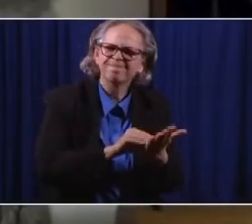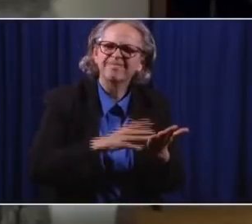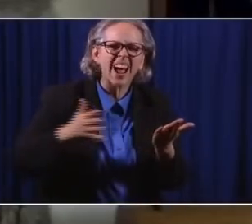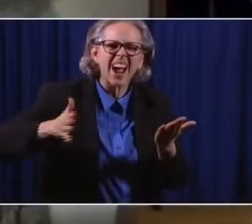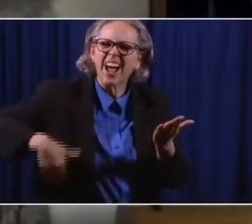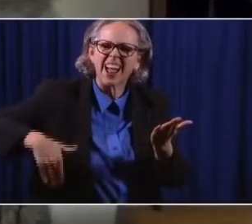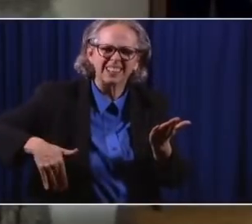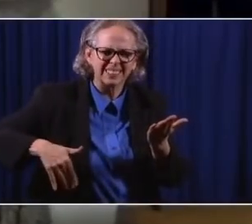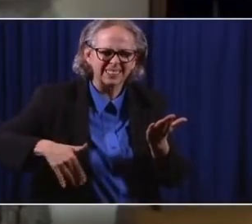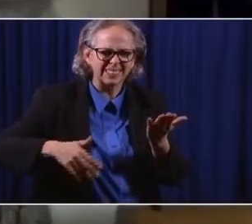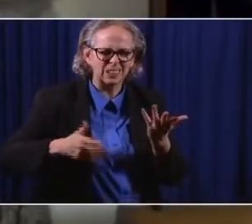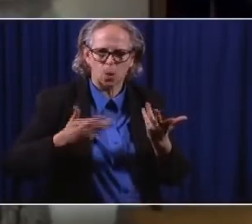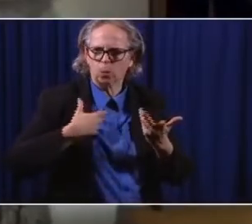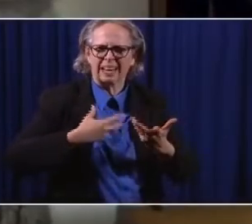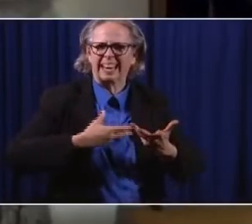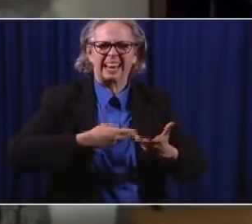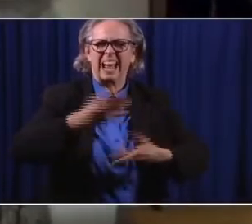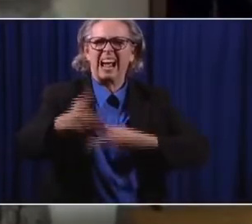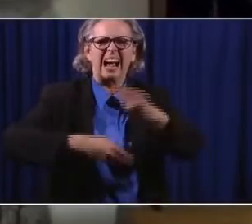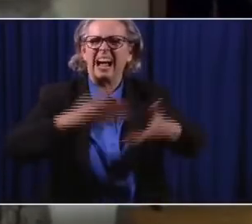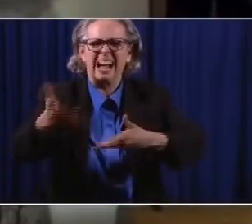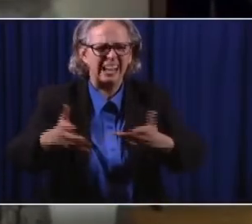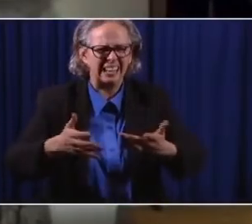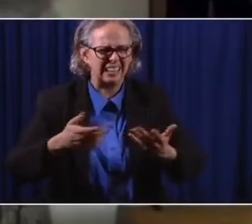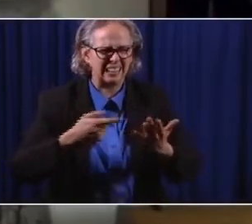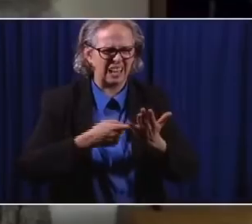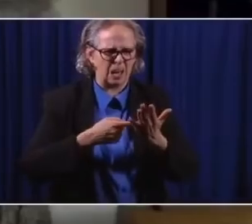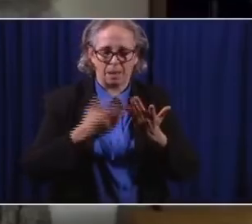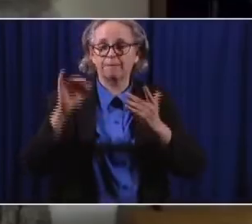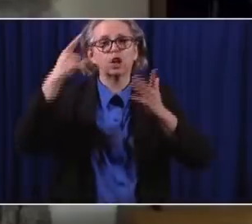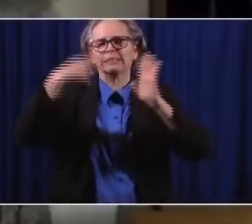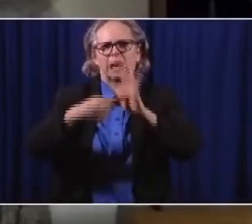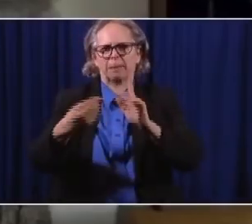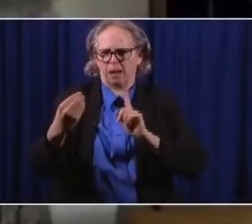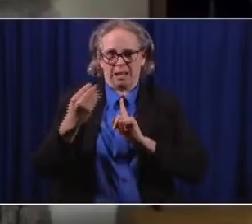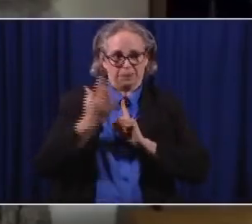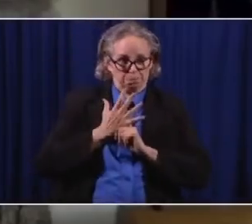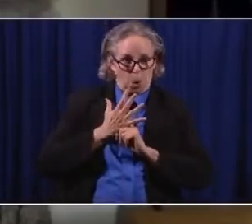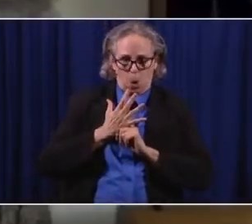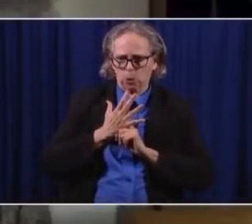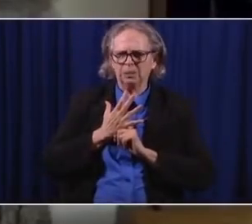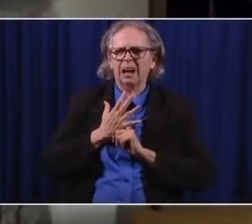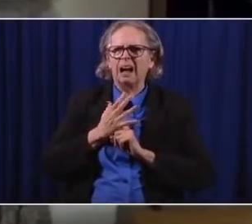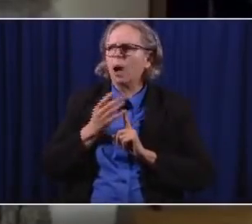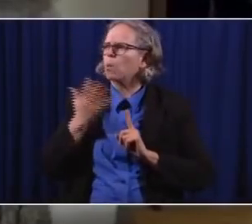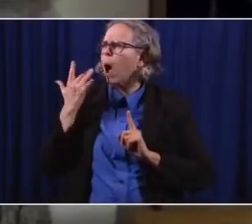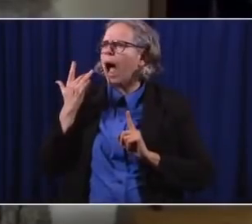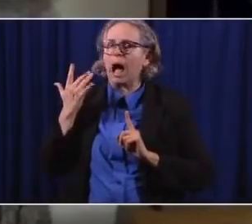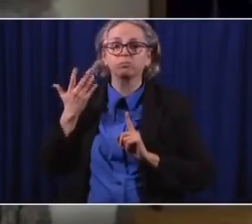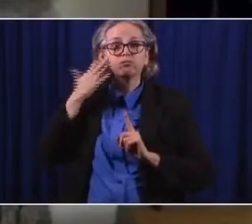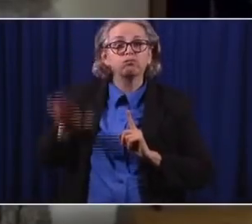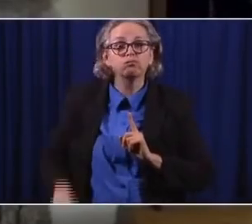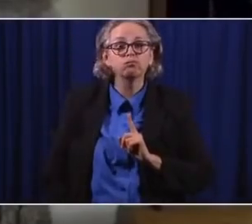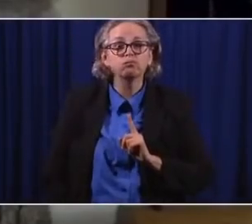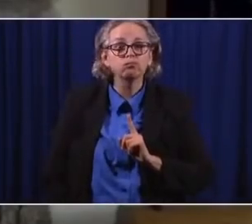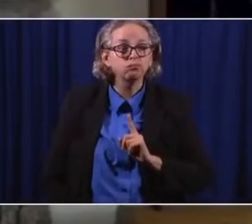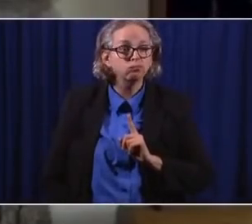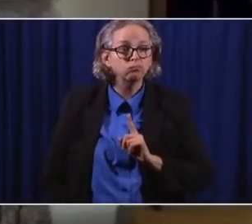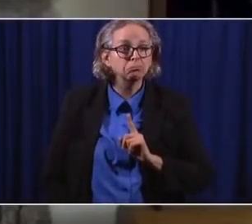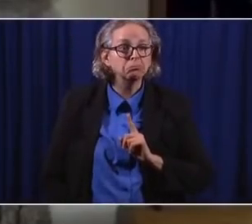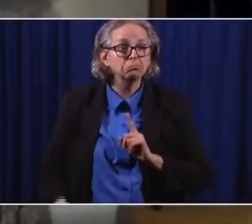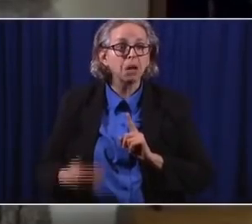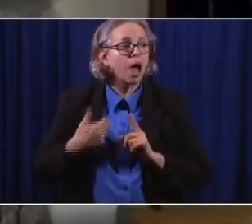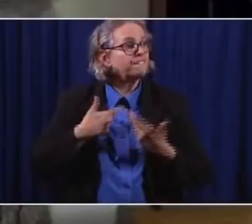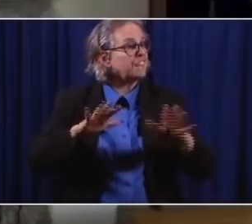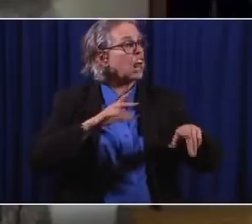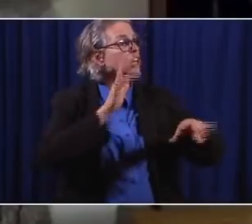determined where that person got it. So what you may have is a list of places this person has been during that period of time. Might